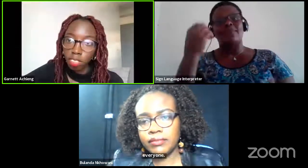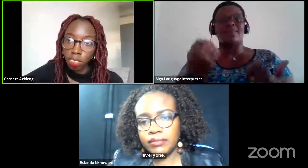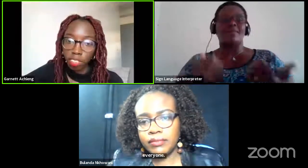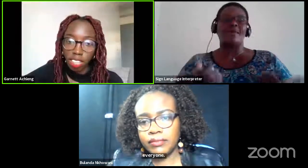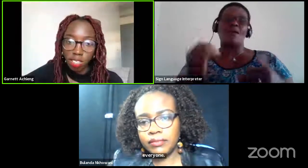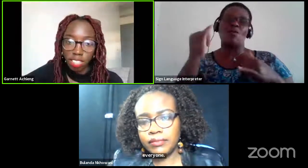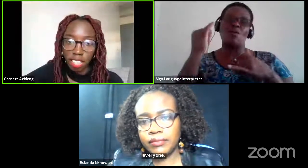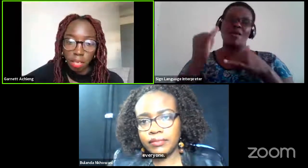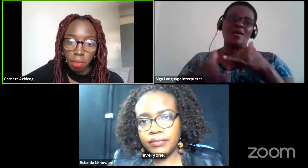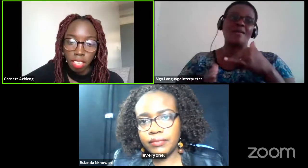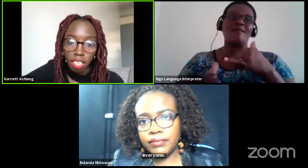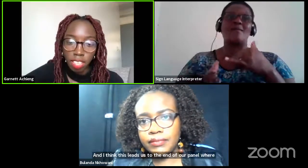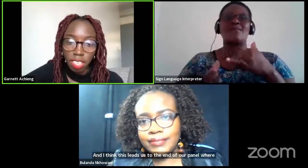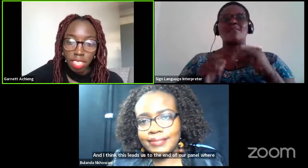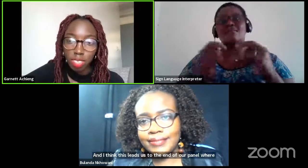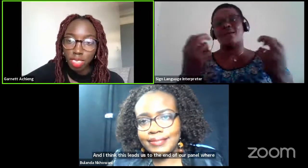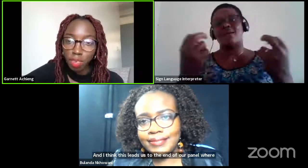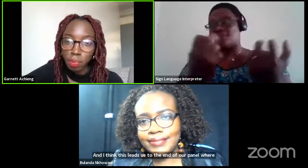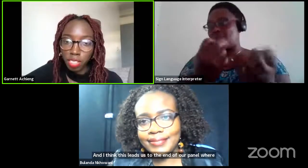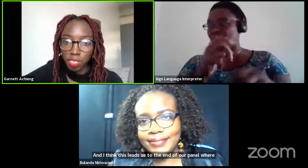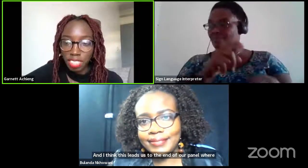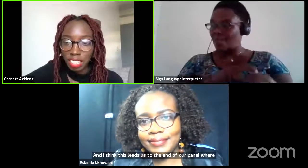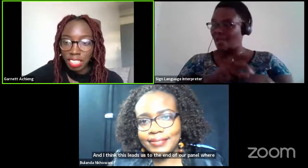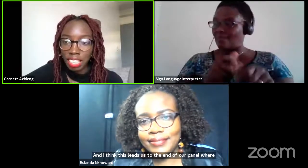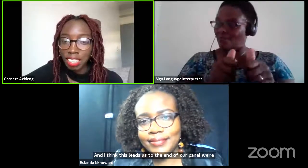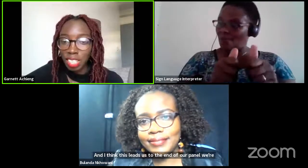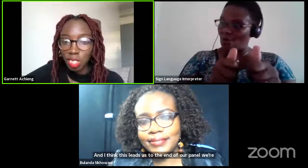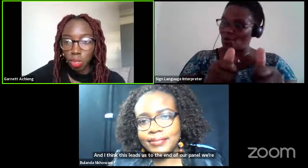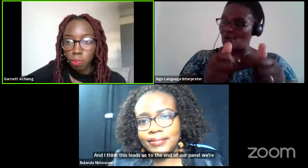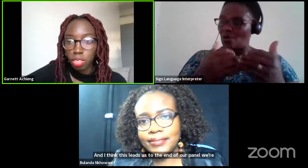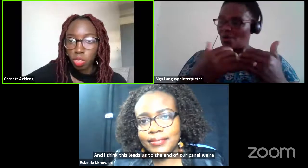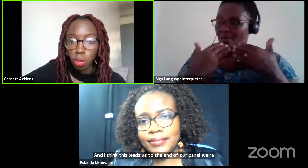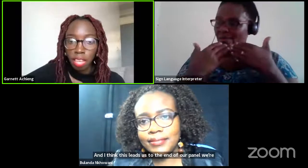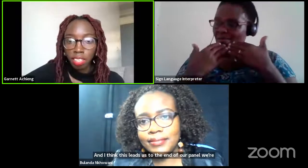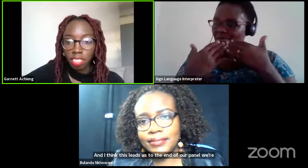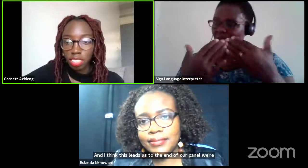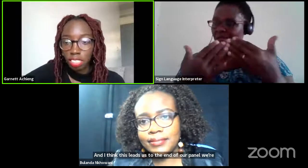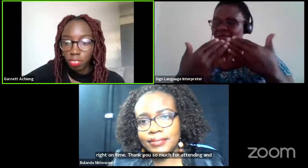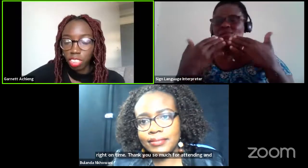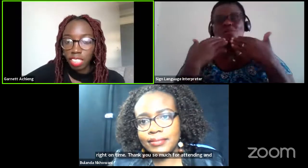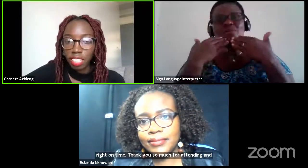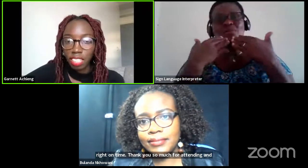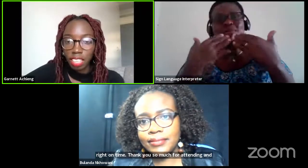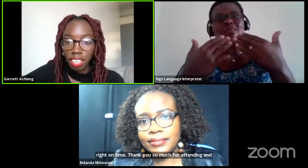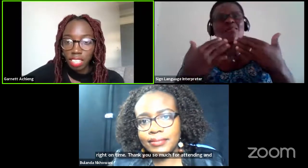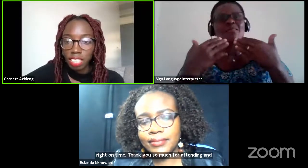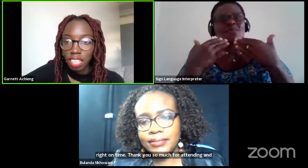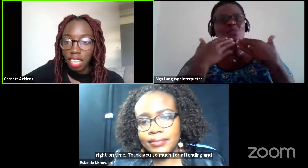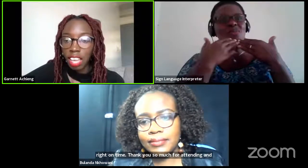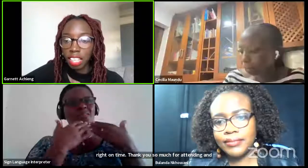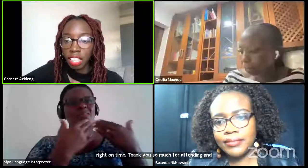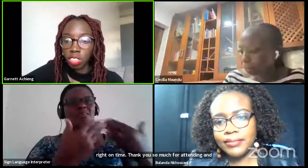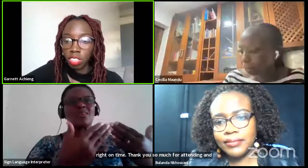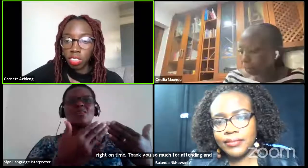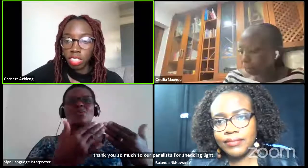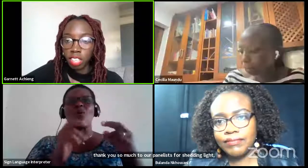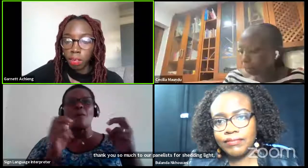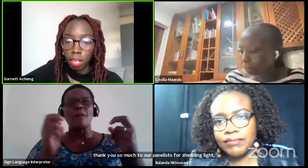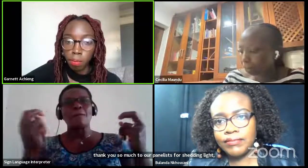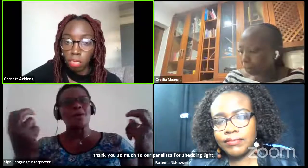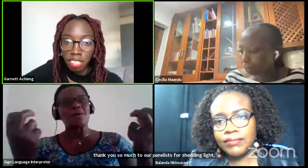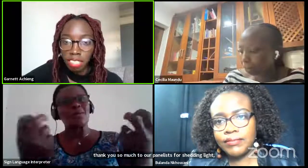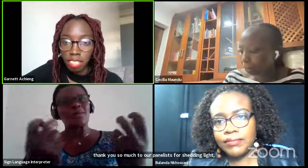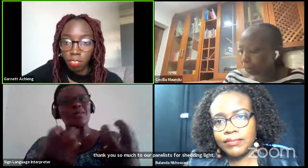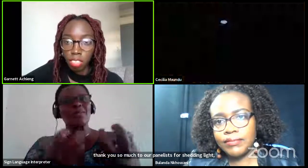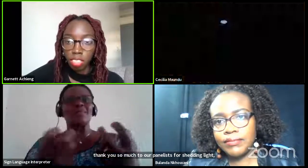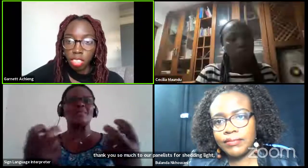our panel. We're right on time. Thank you so much for attending, and thank you so much to our panelists for shedding light and introducing